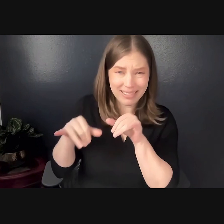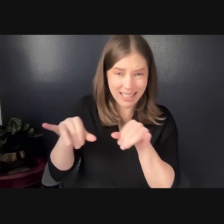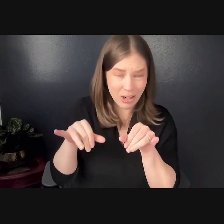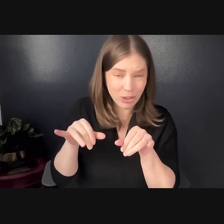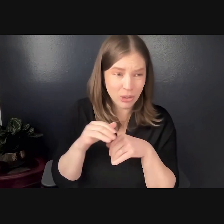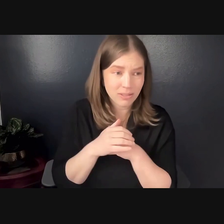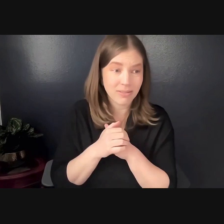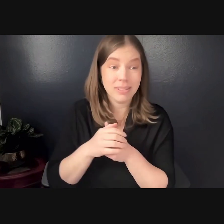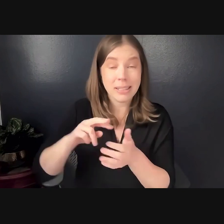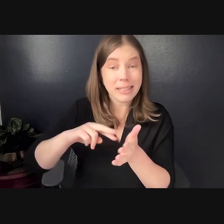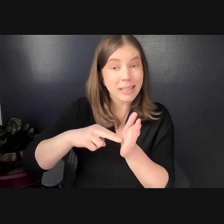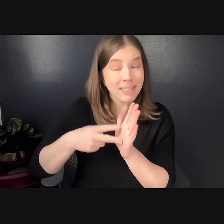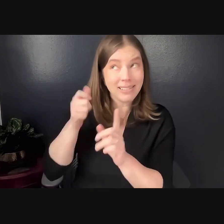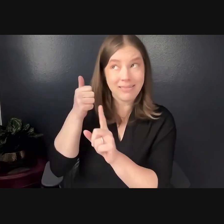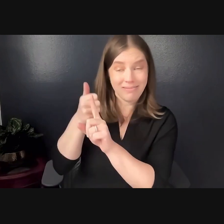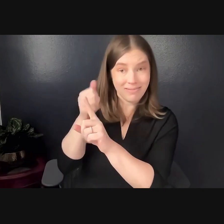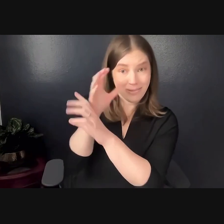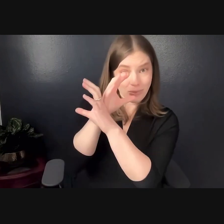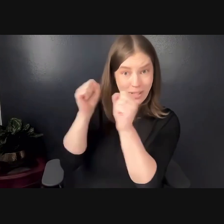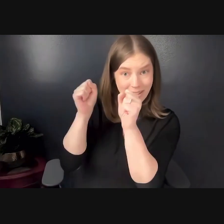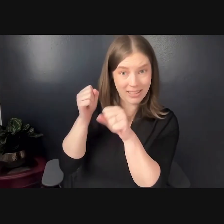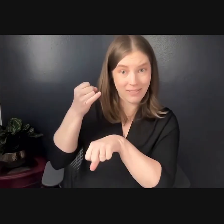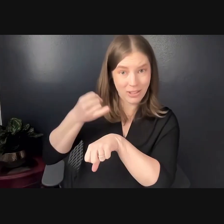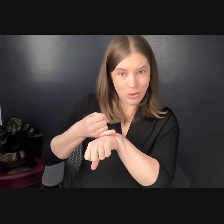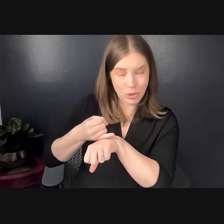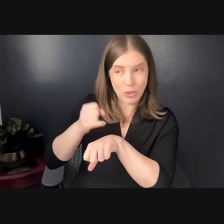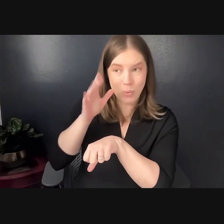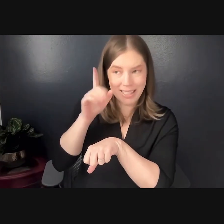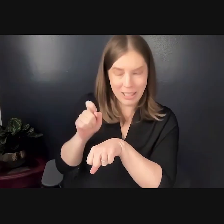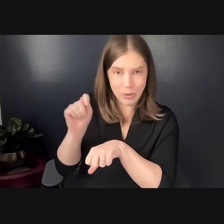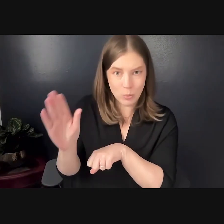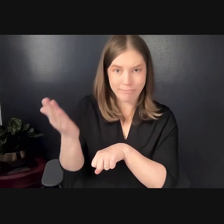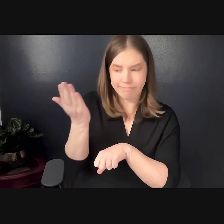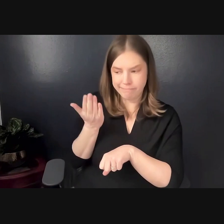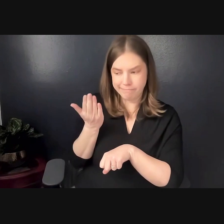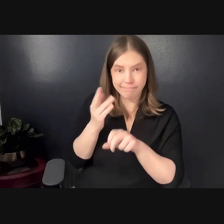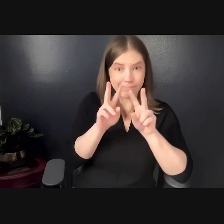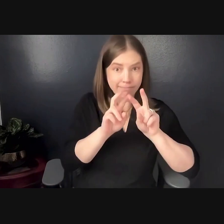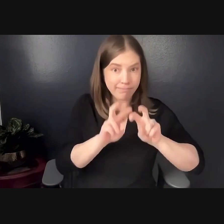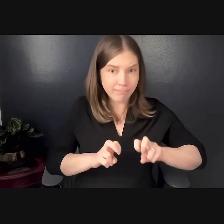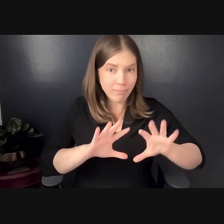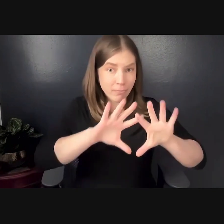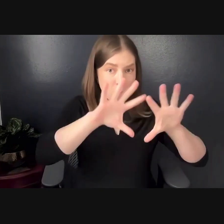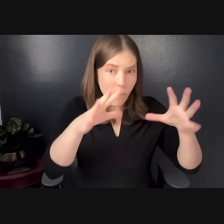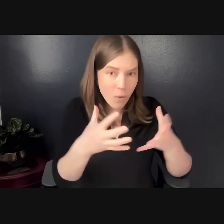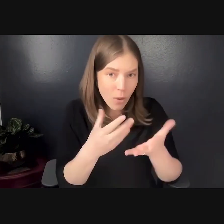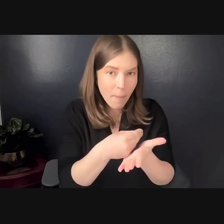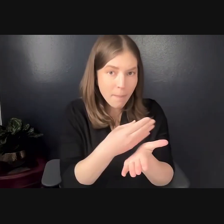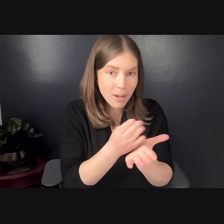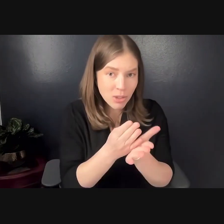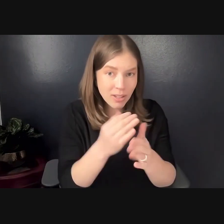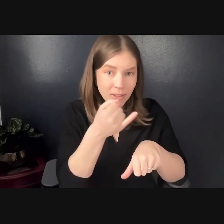campus, we often tell them that a very high standard is set for undue burden,